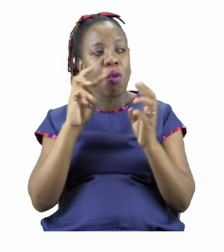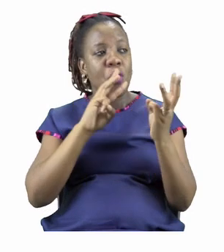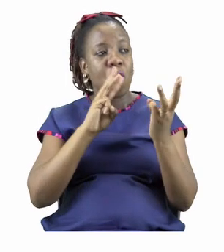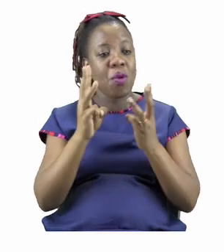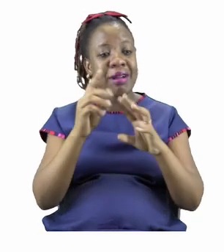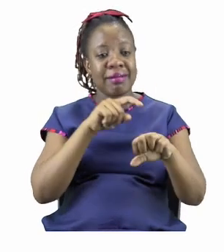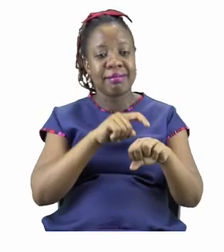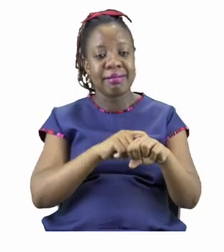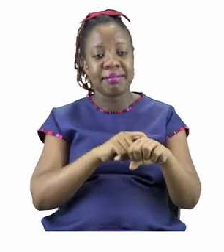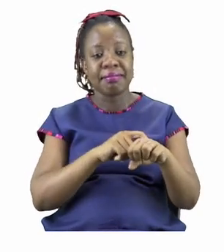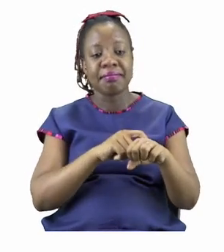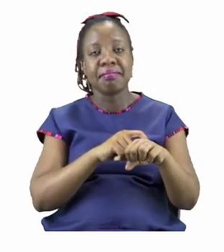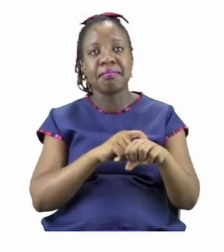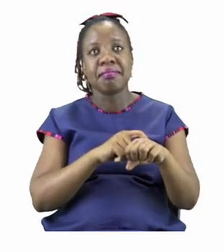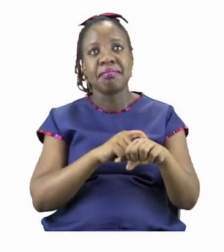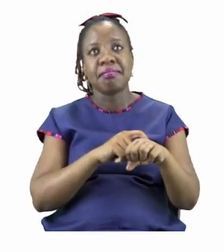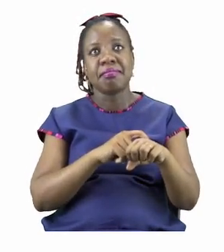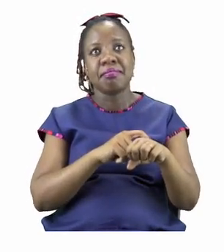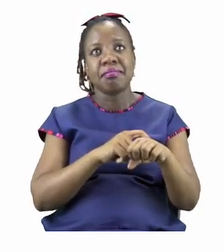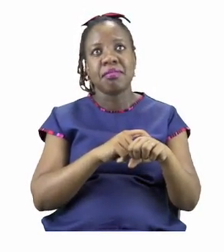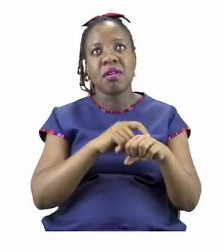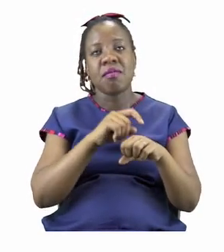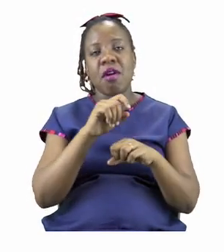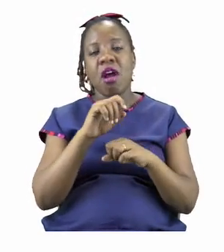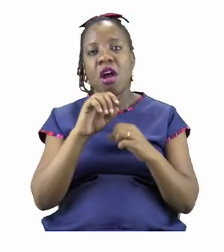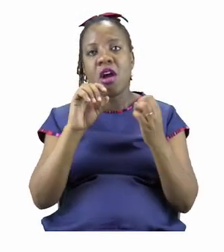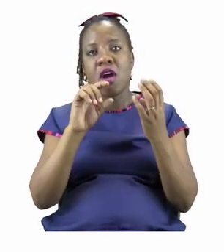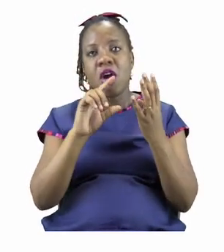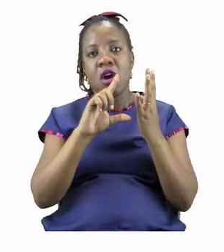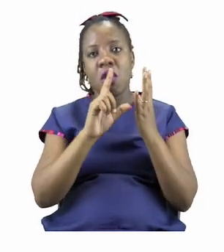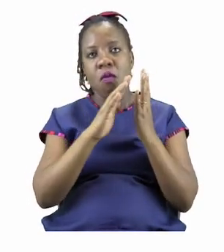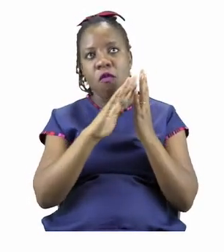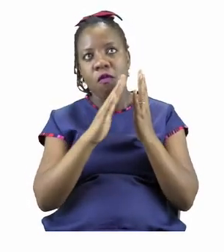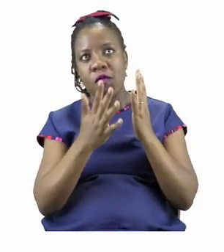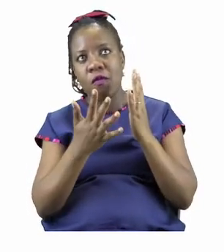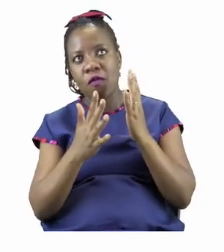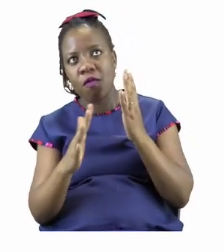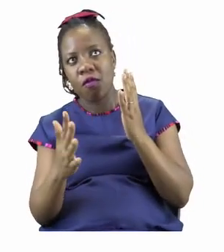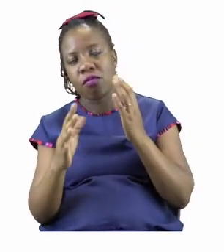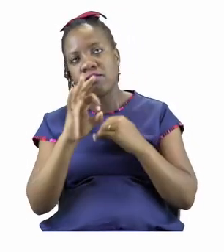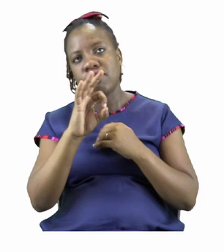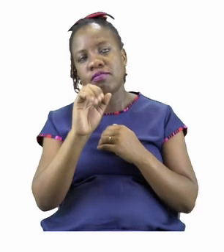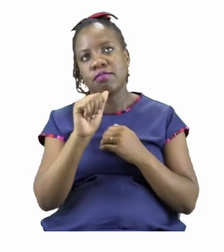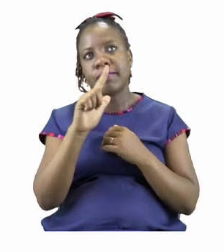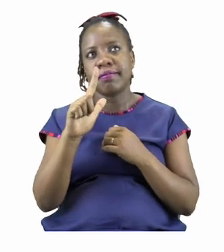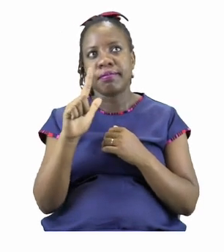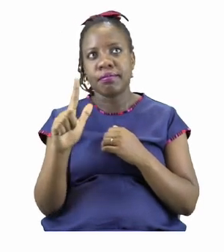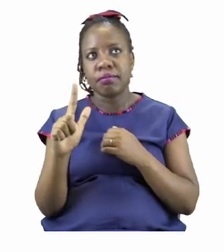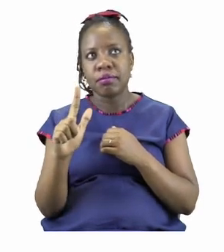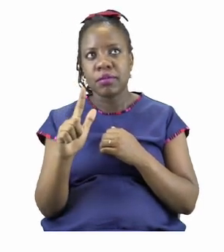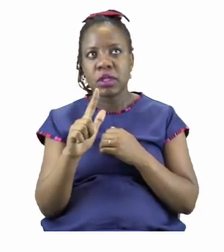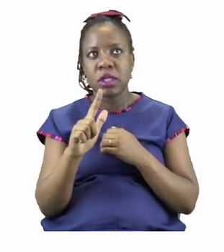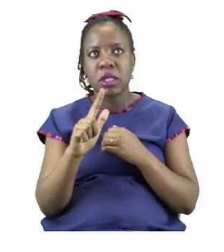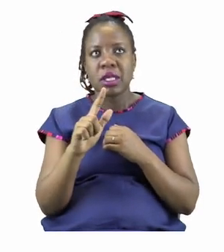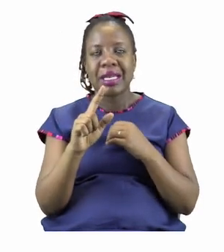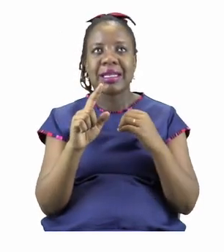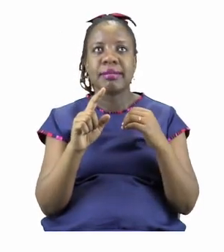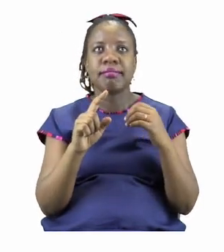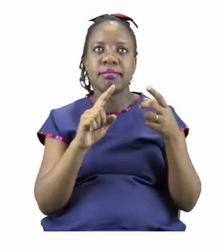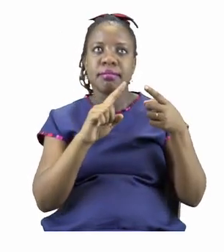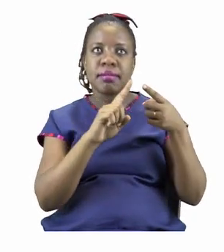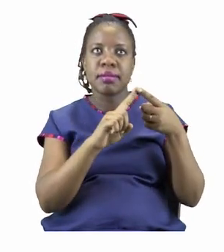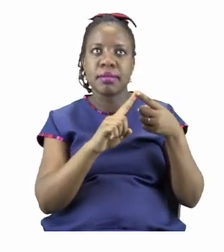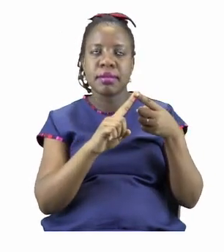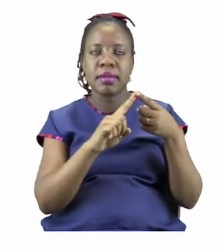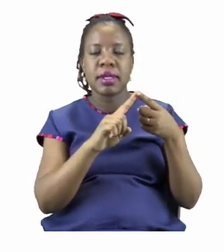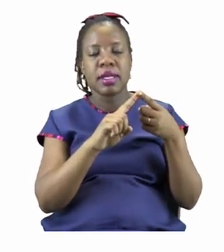fall? Is it leaves, autumn, wind, or spring? You have to